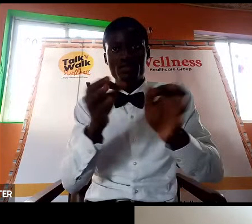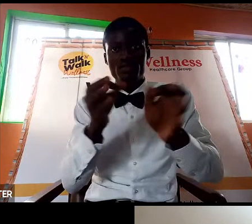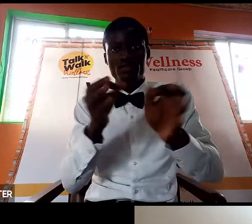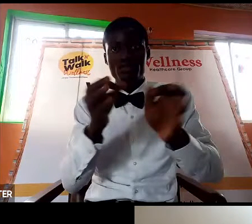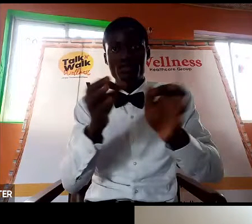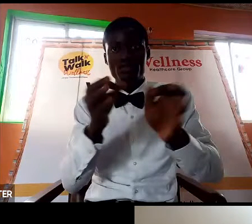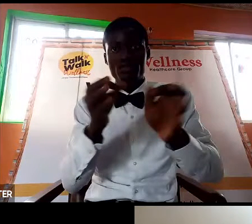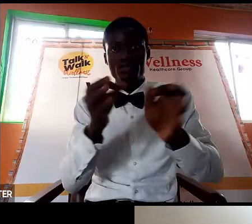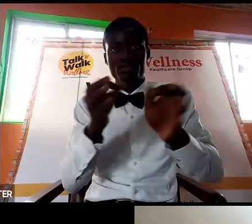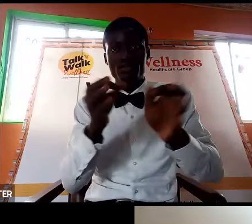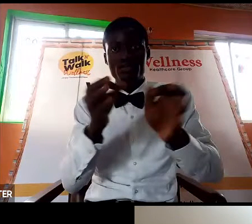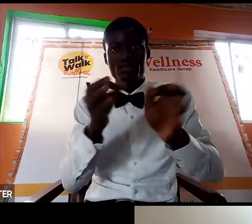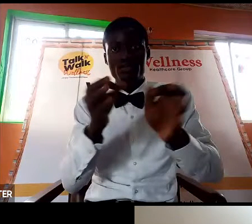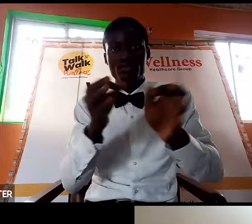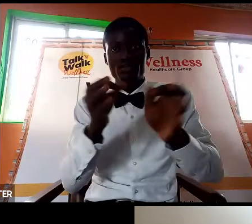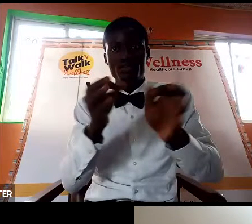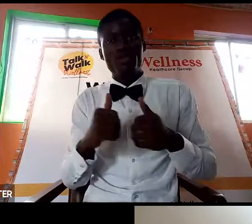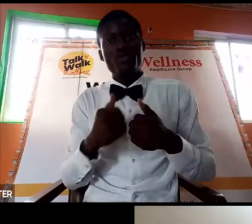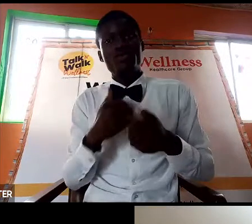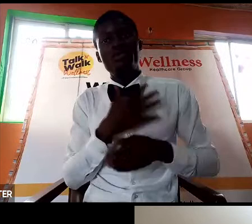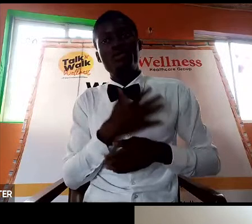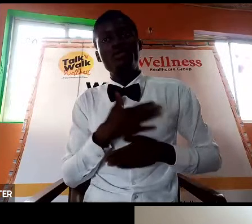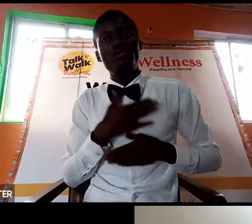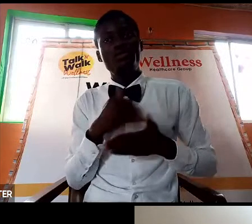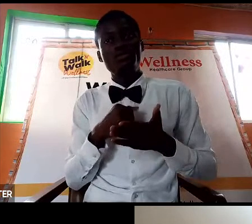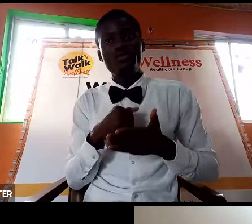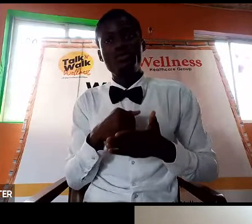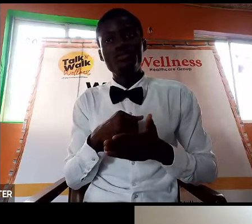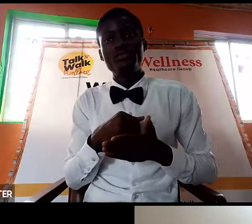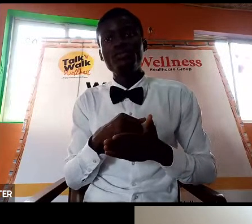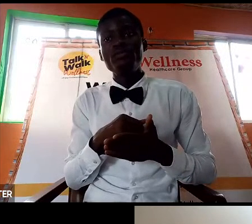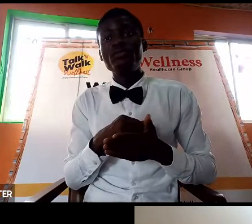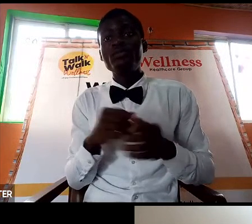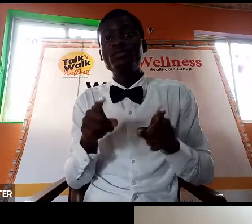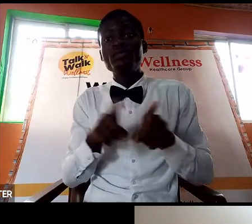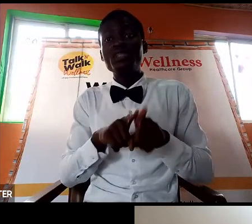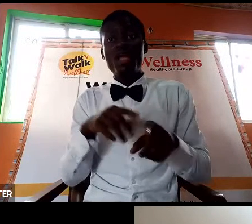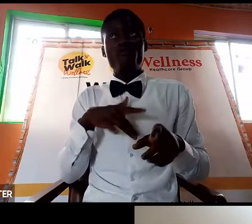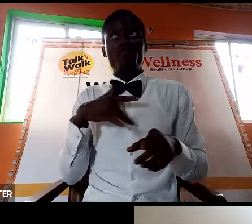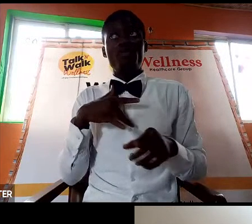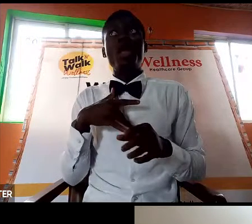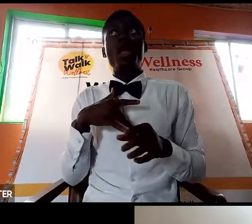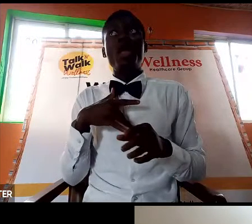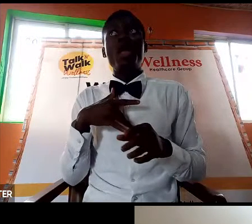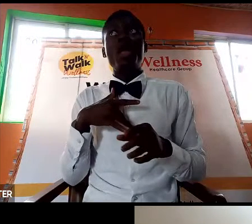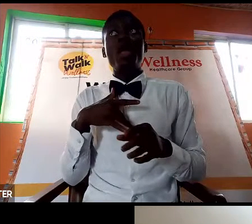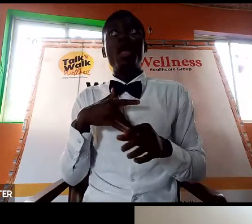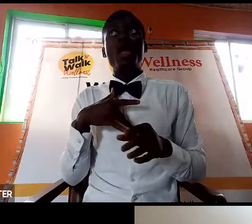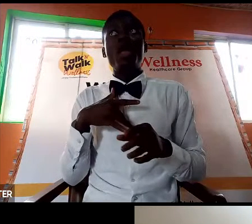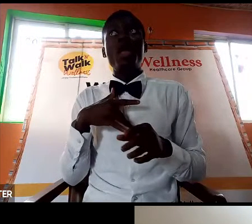on pornography sites and feeling that this is what you want. You might actually be hurting yourself the more,